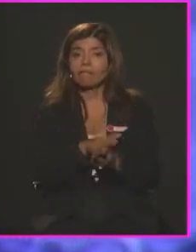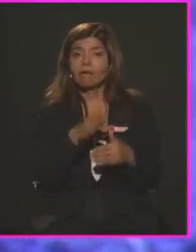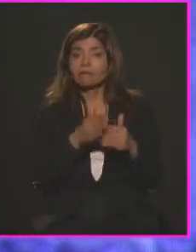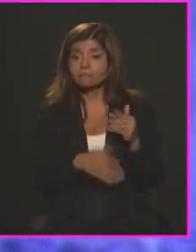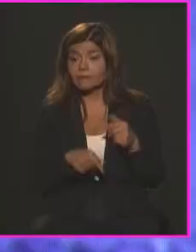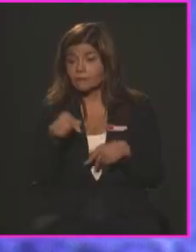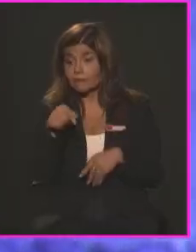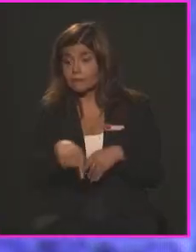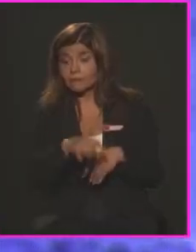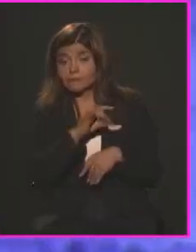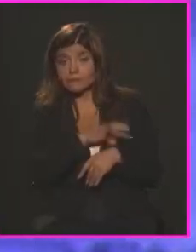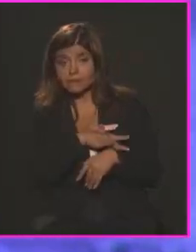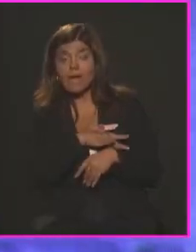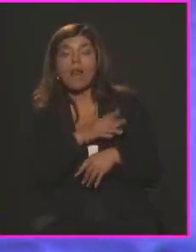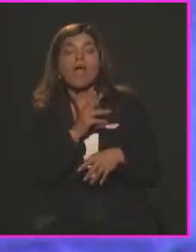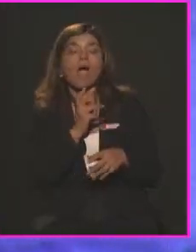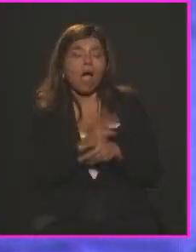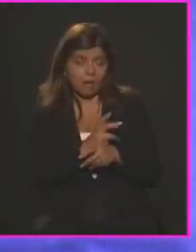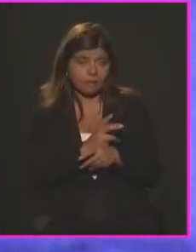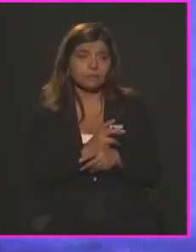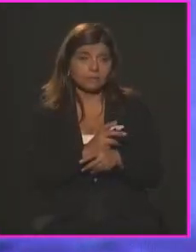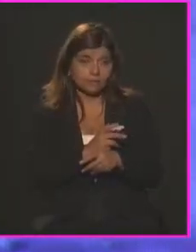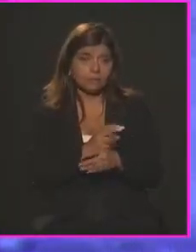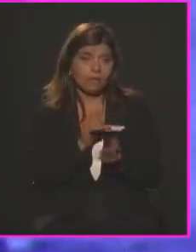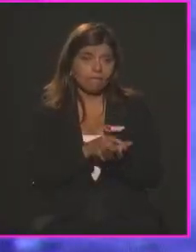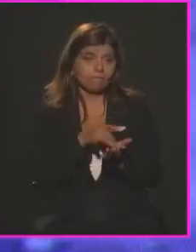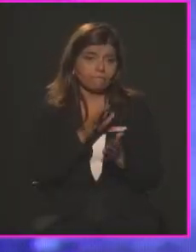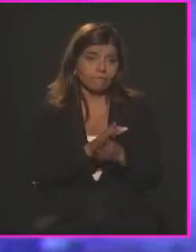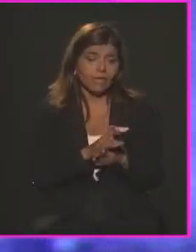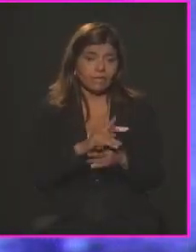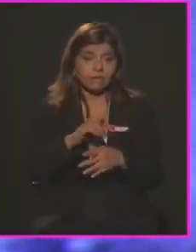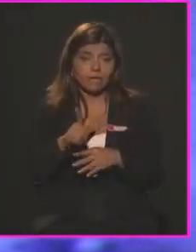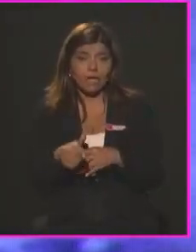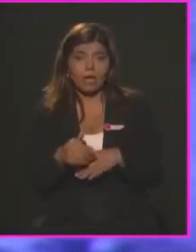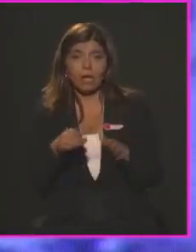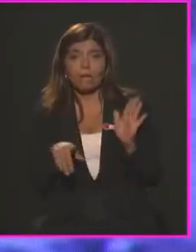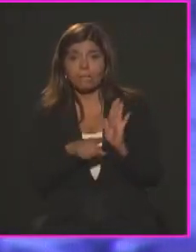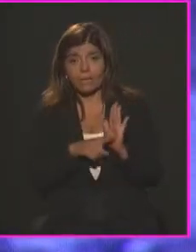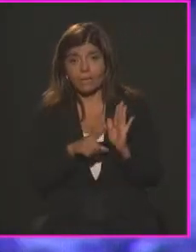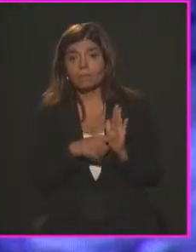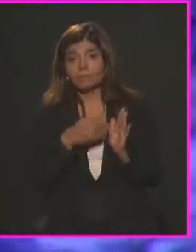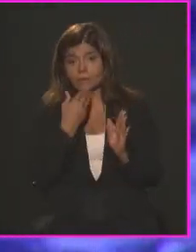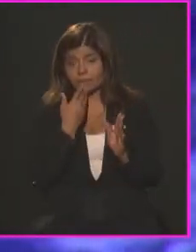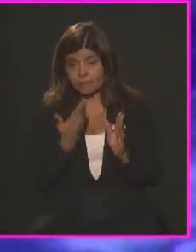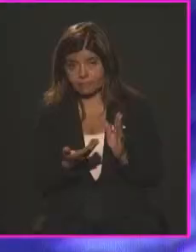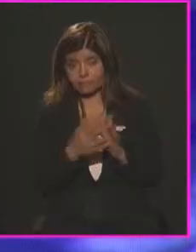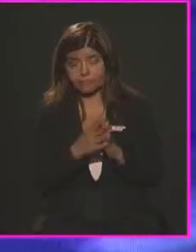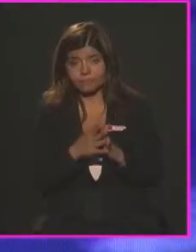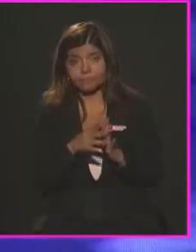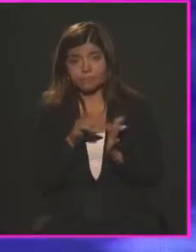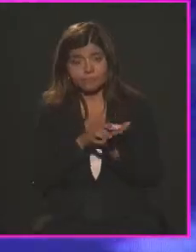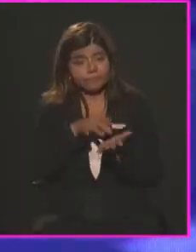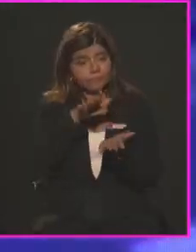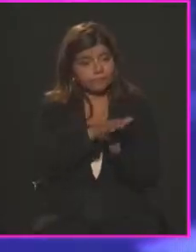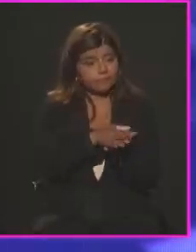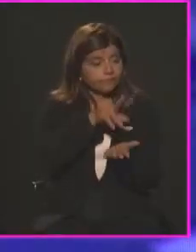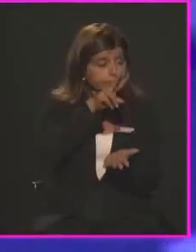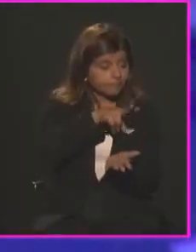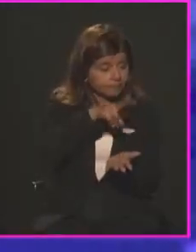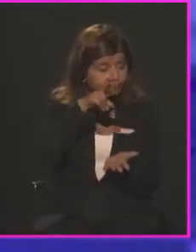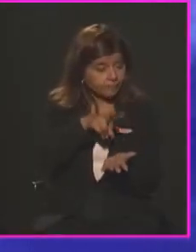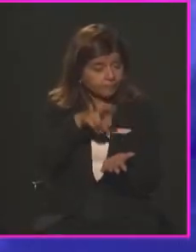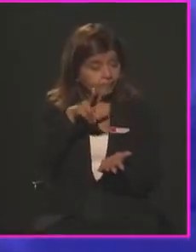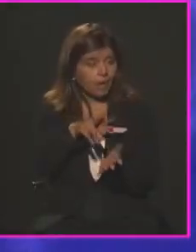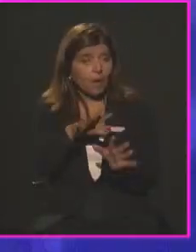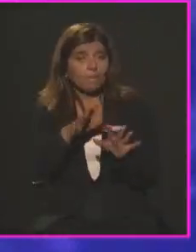minimum duration date. And those dates often really are estimating quality, but